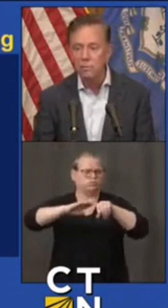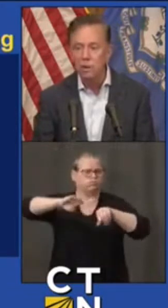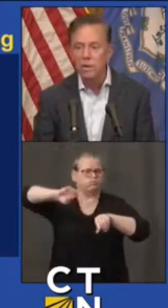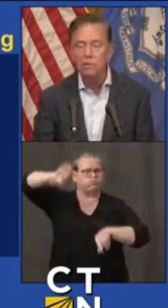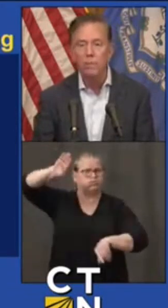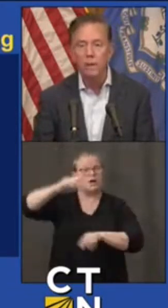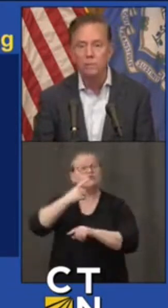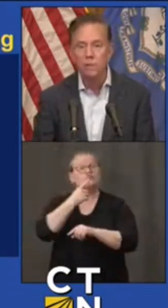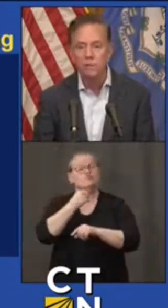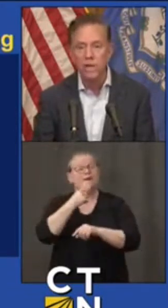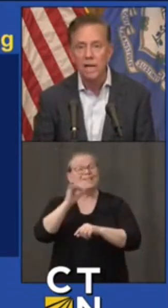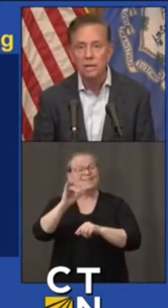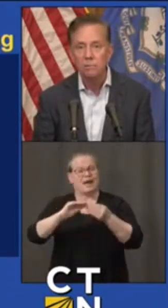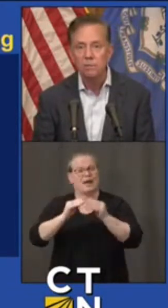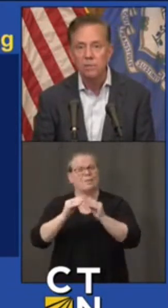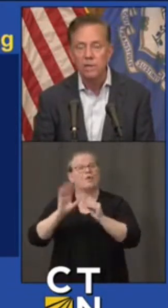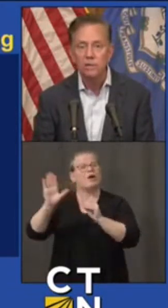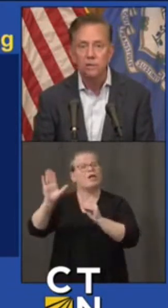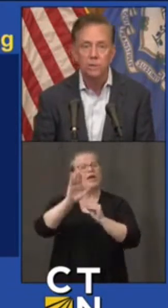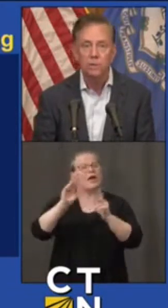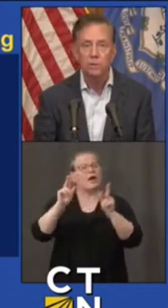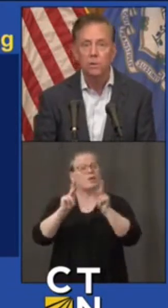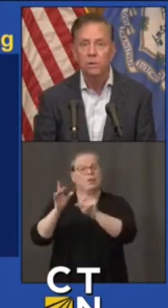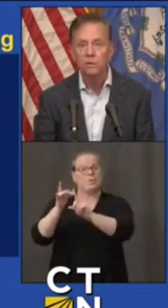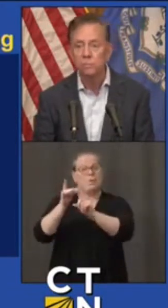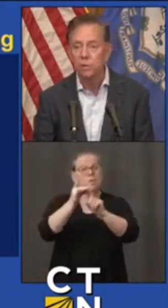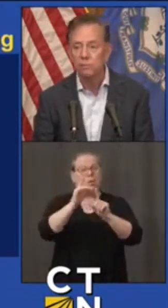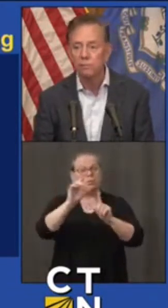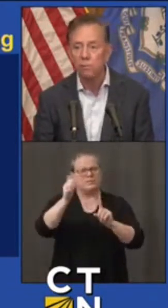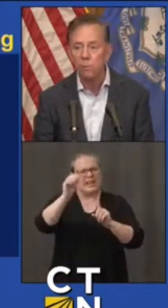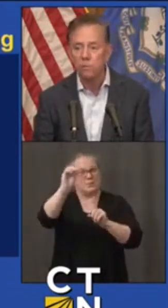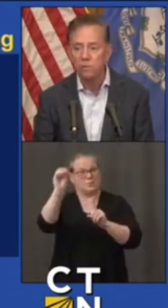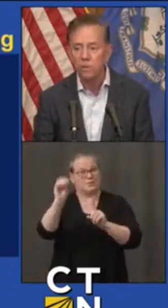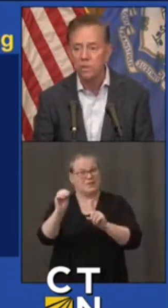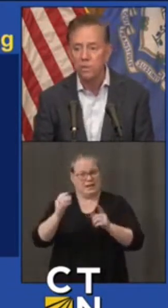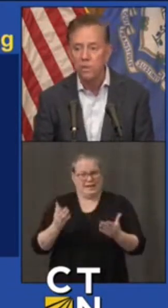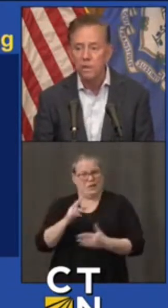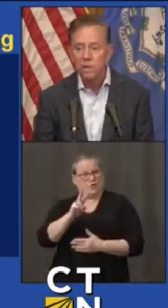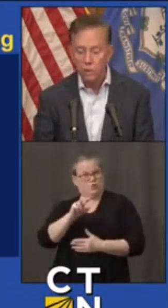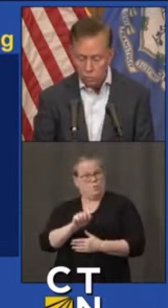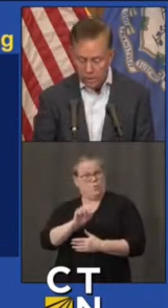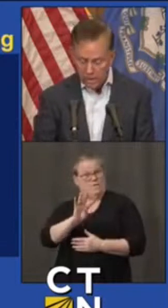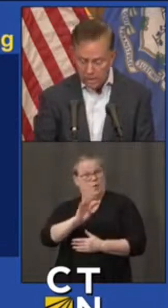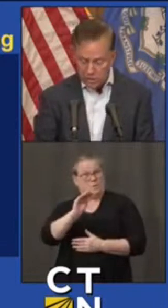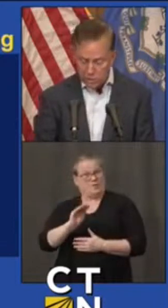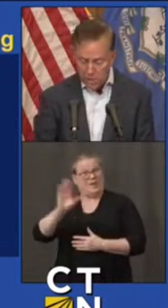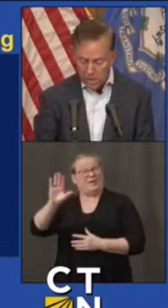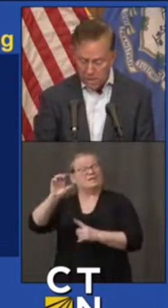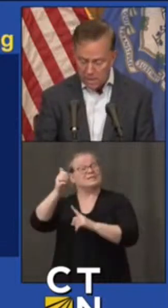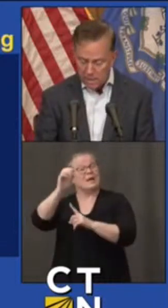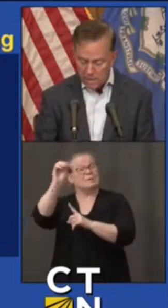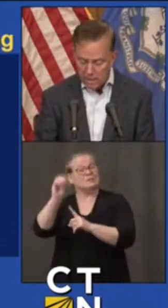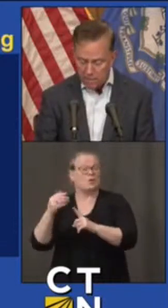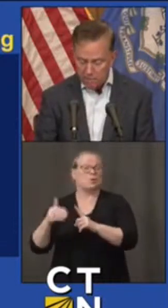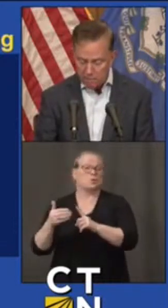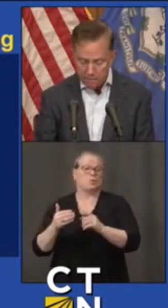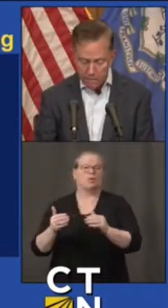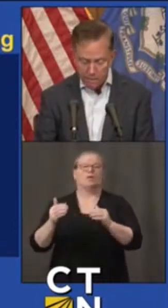positivity rate of about 10% compared to our 2.4%. UK, Spain,